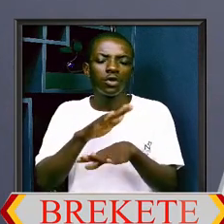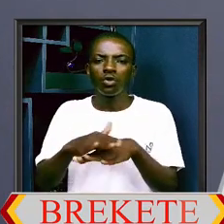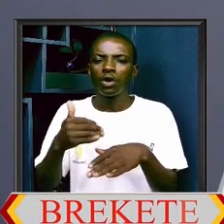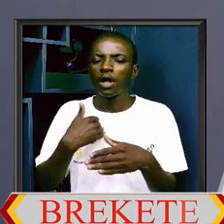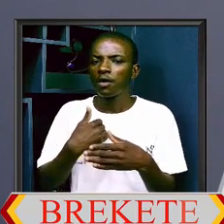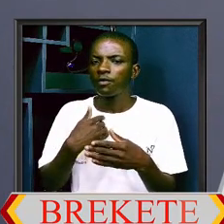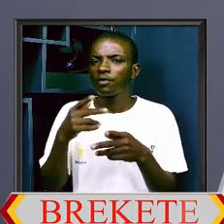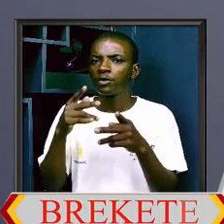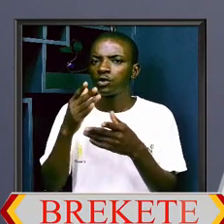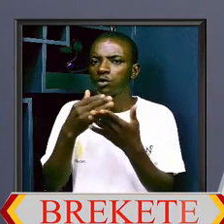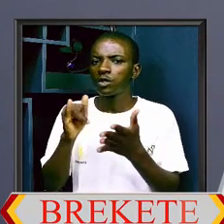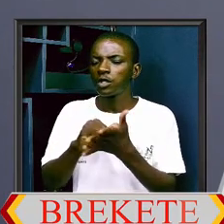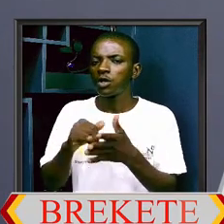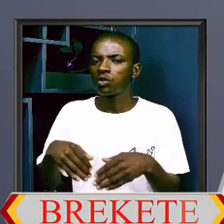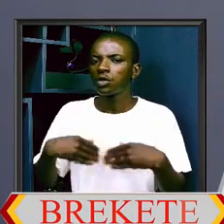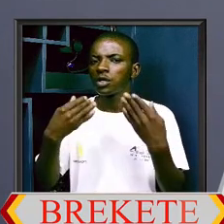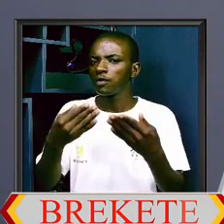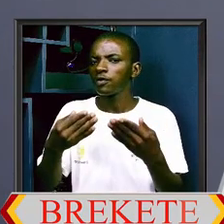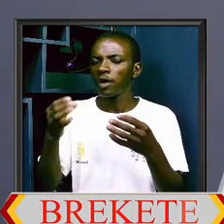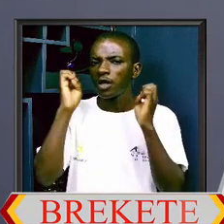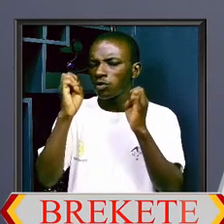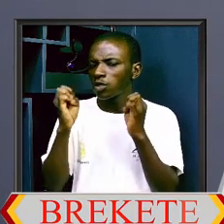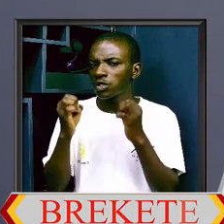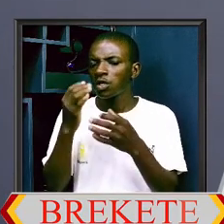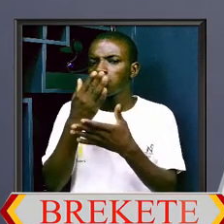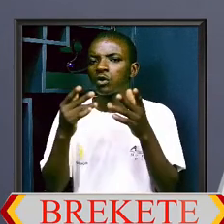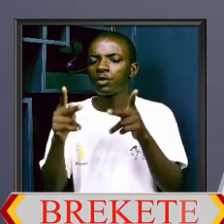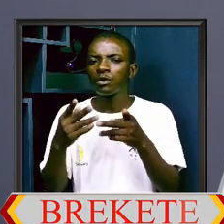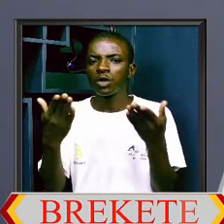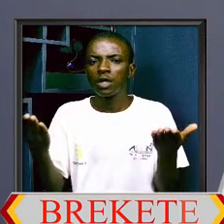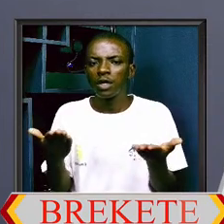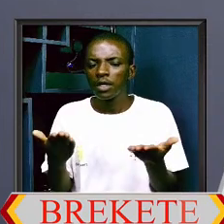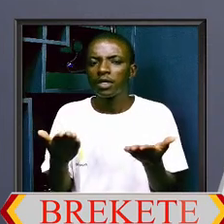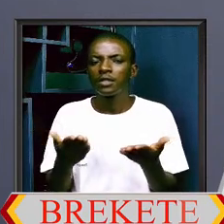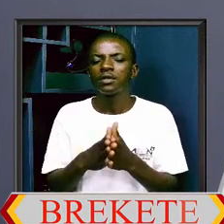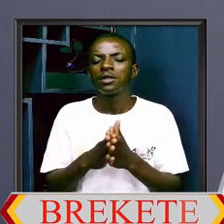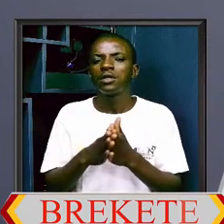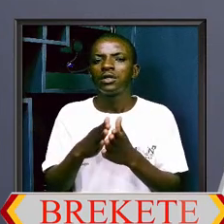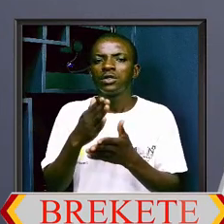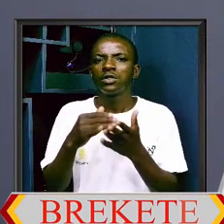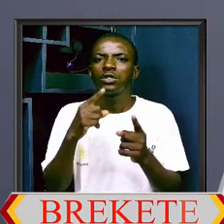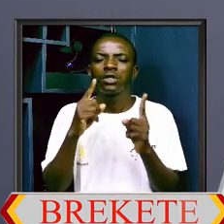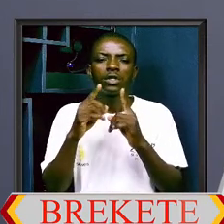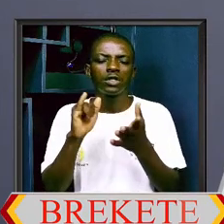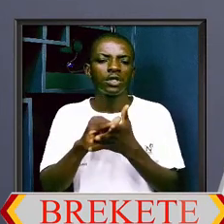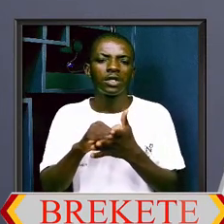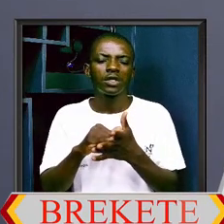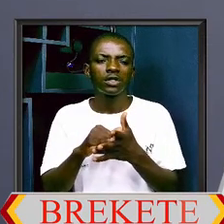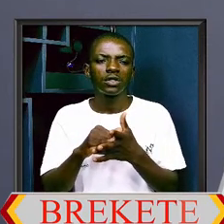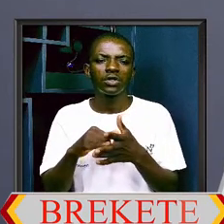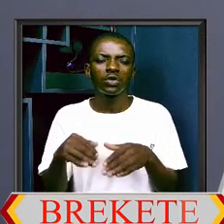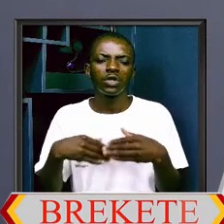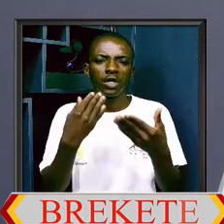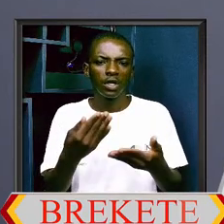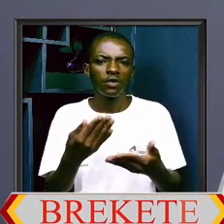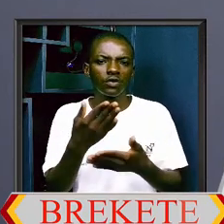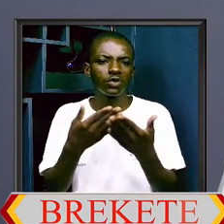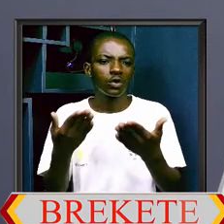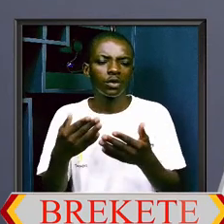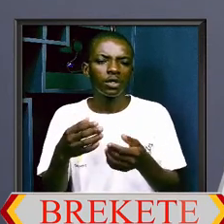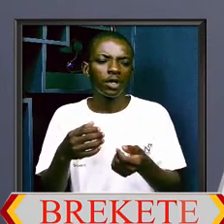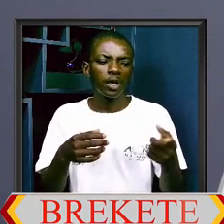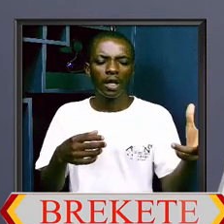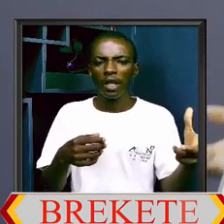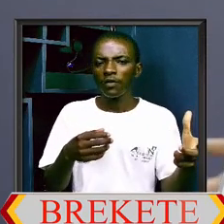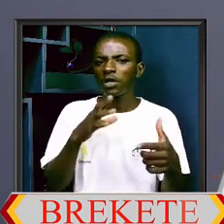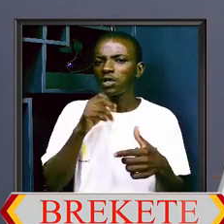even get person sponsor them for school some people they don't get person even tell them say this you do this to give person something with